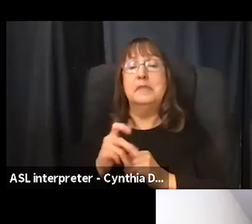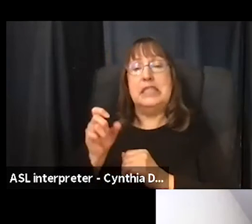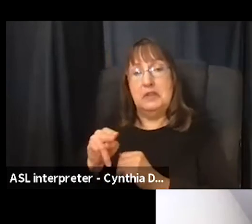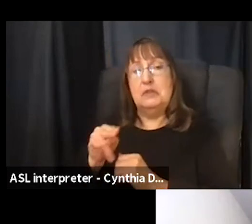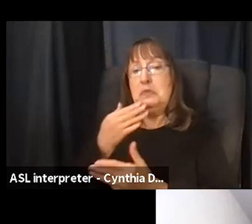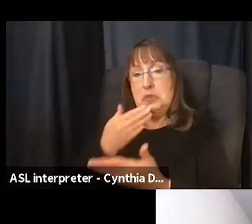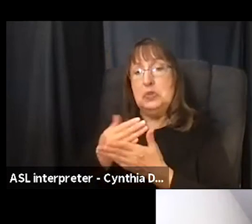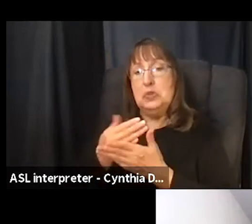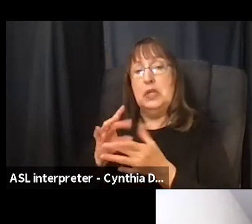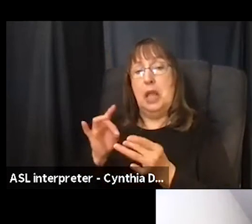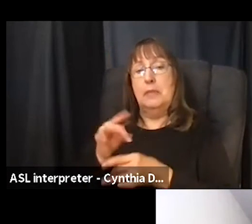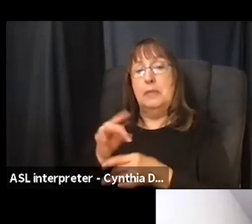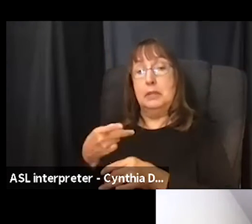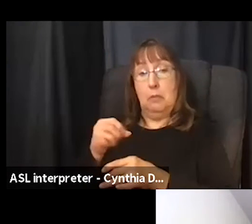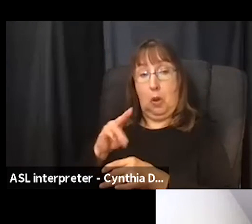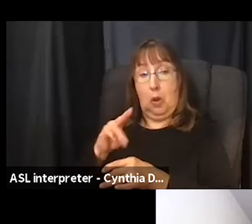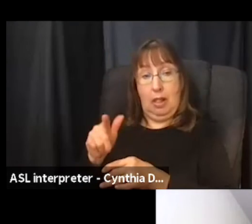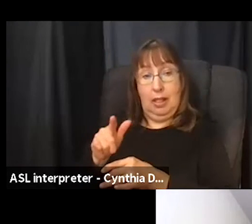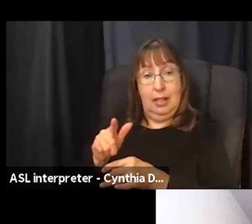Paul?